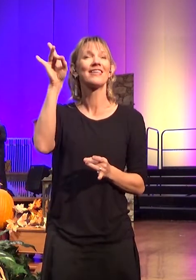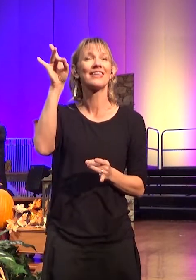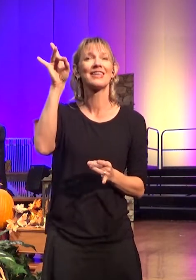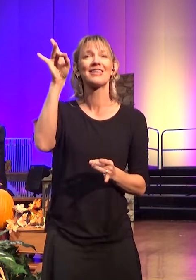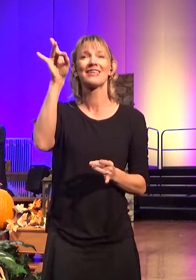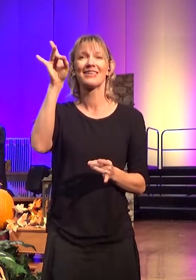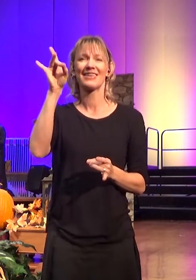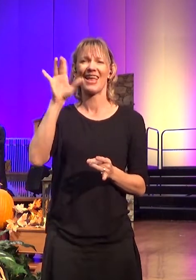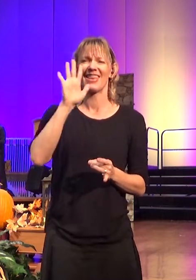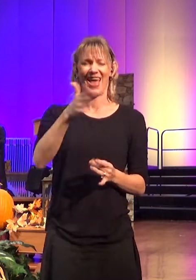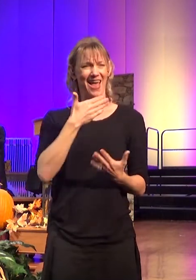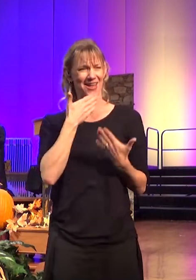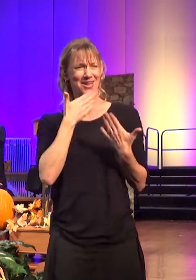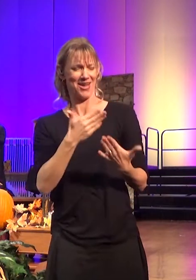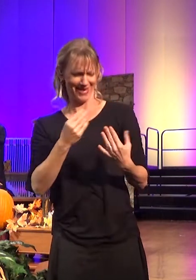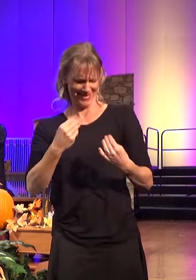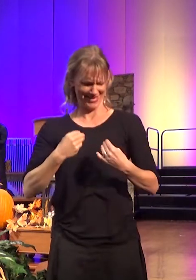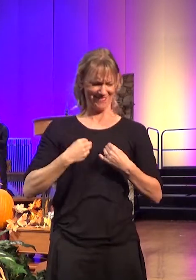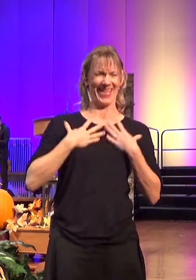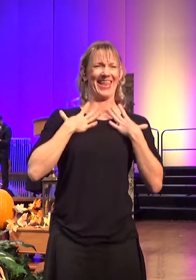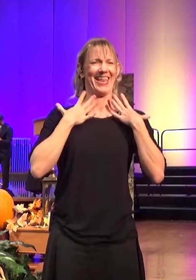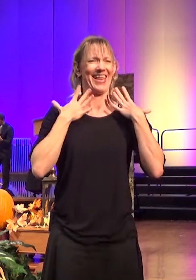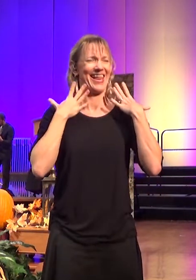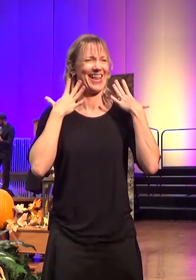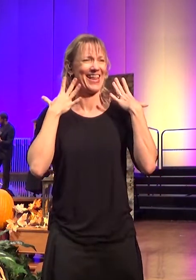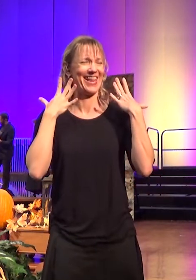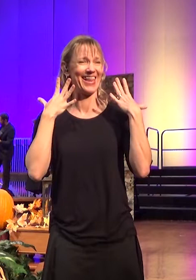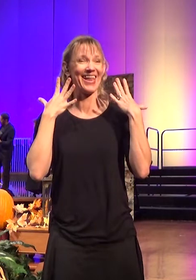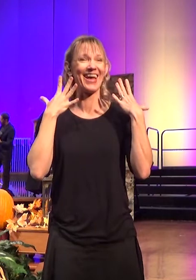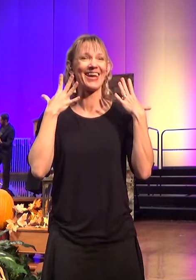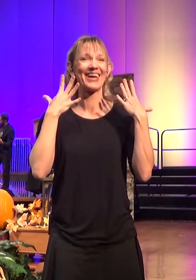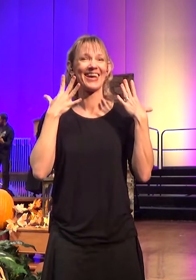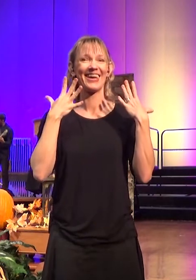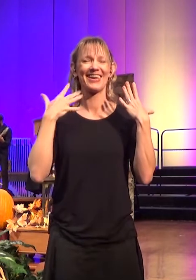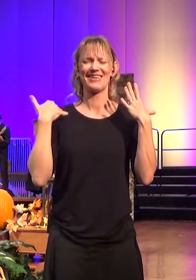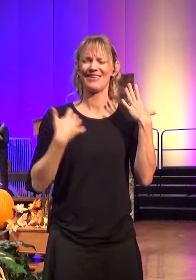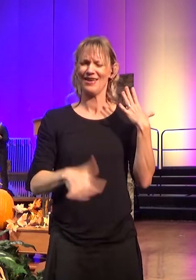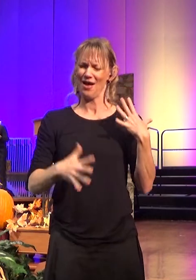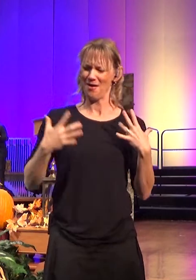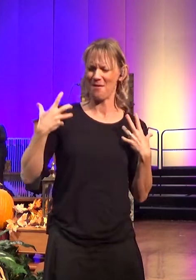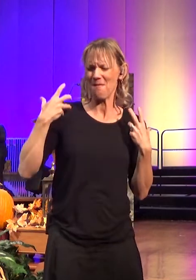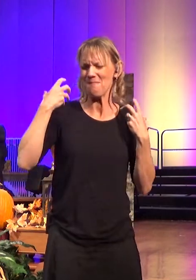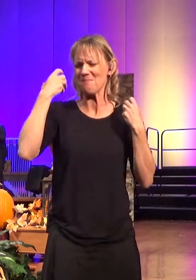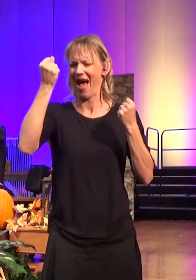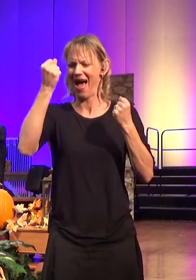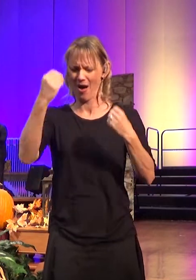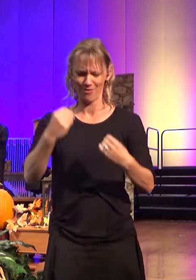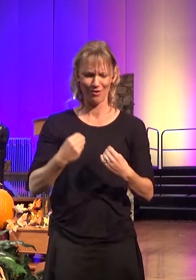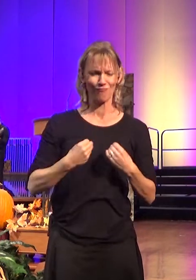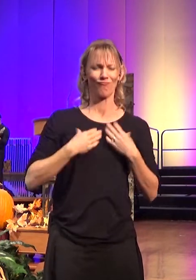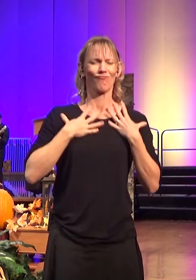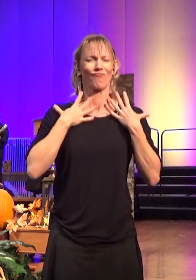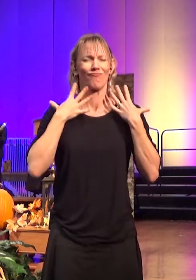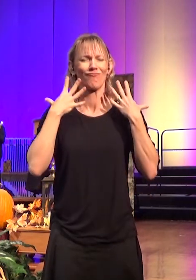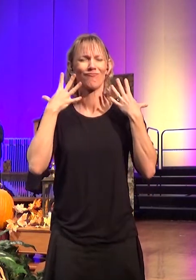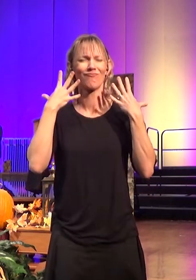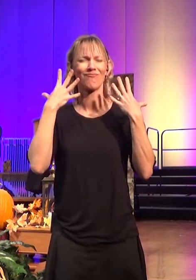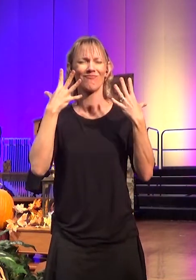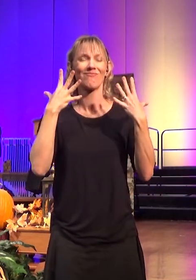spirit. Fill me with that goodness. Fill me with that power.